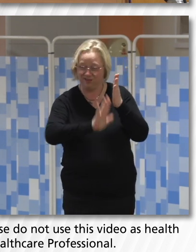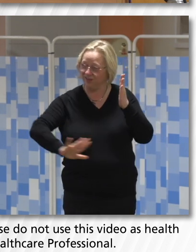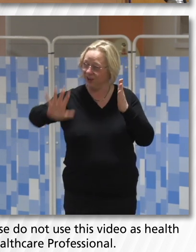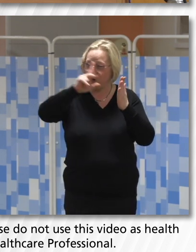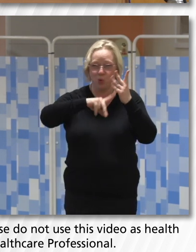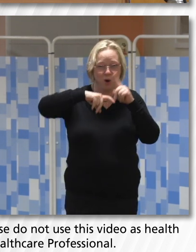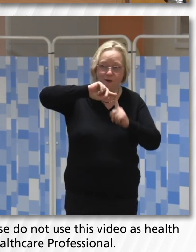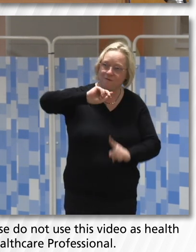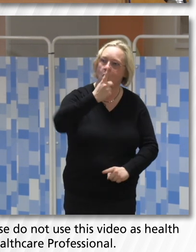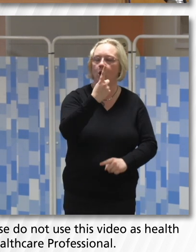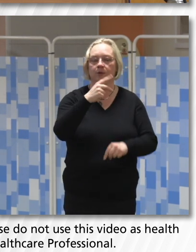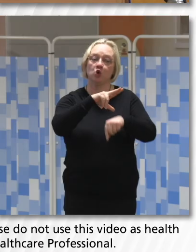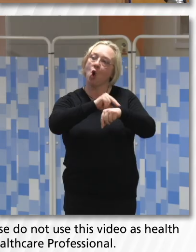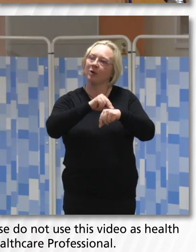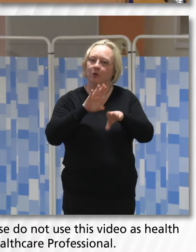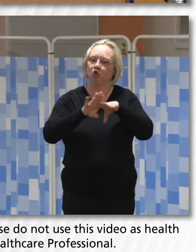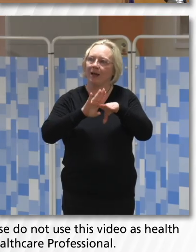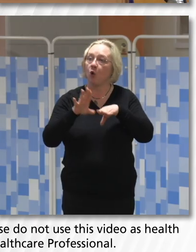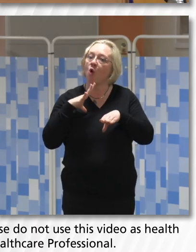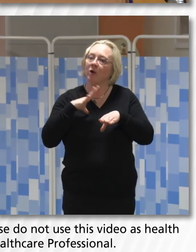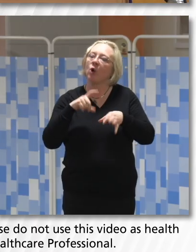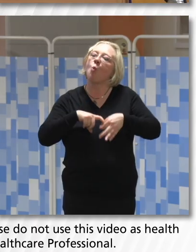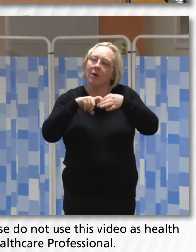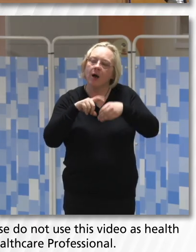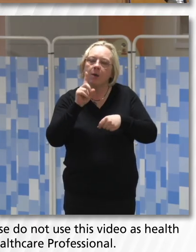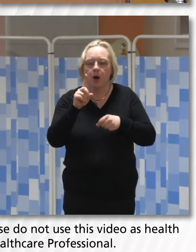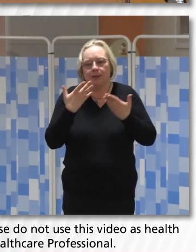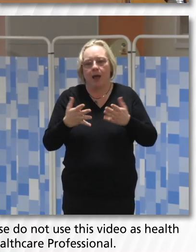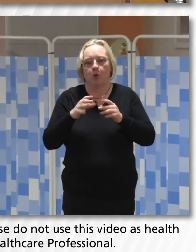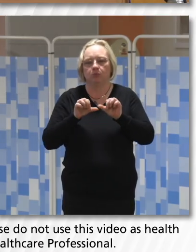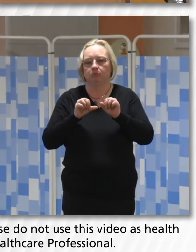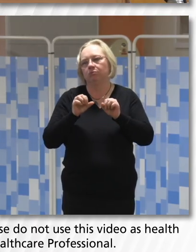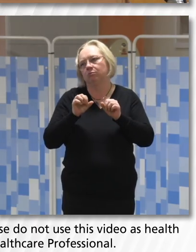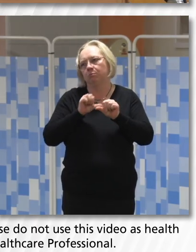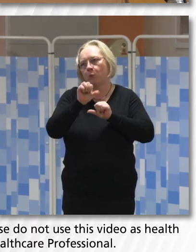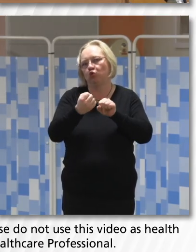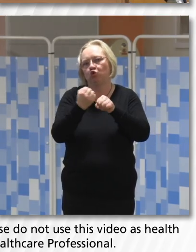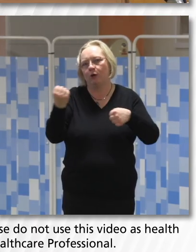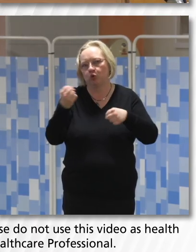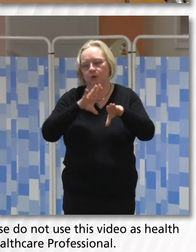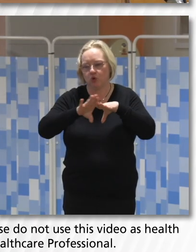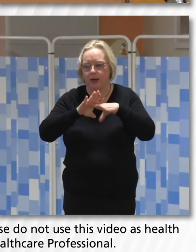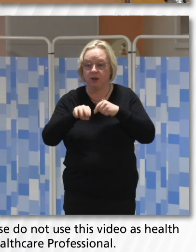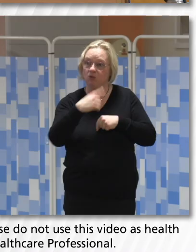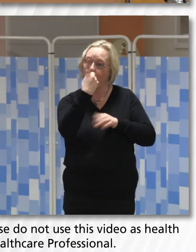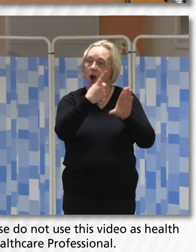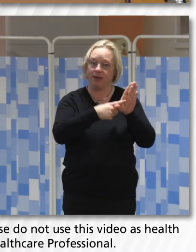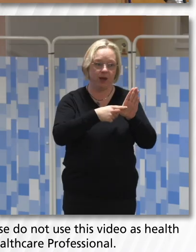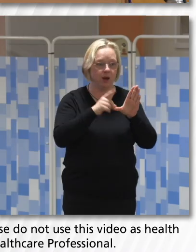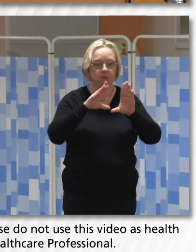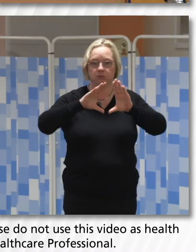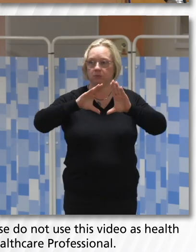a doctor who's in training, already qualified, but doing postgraduate training, and they take a year out to specialize